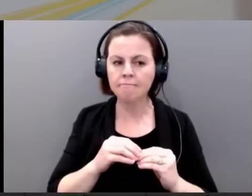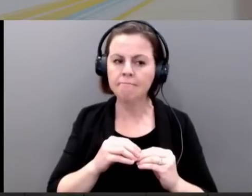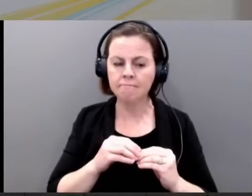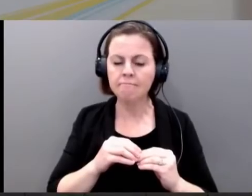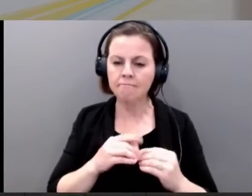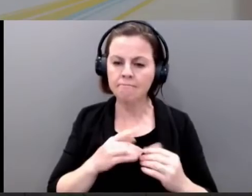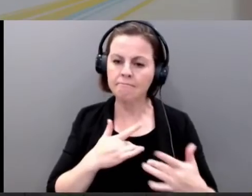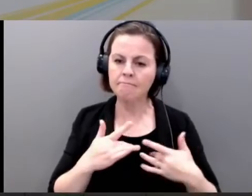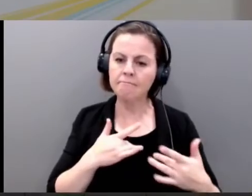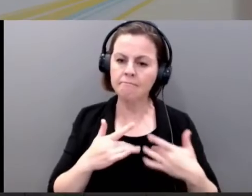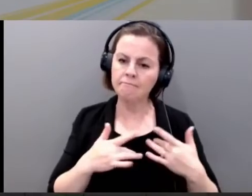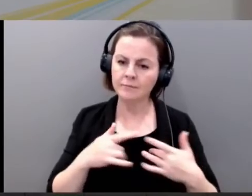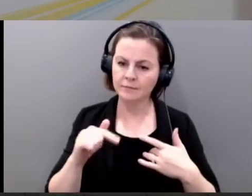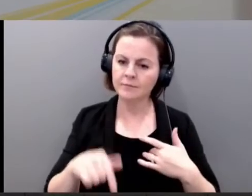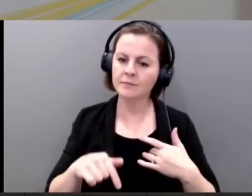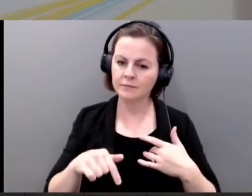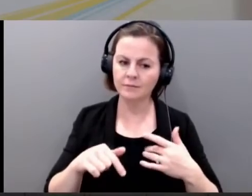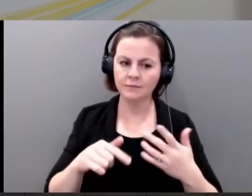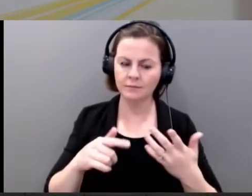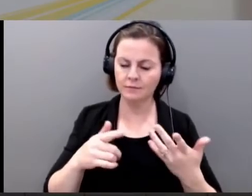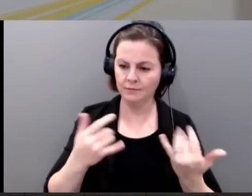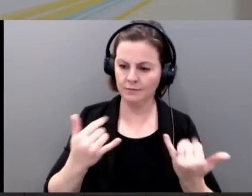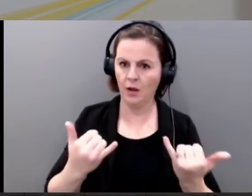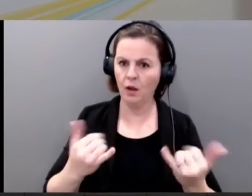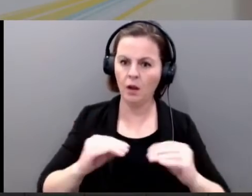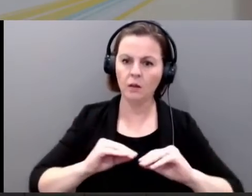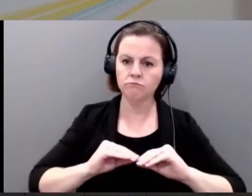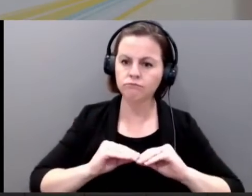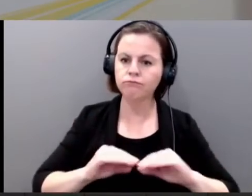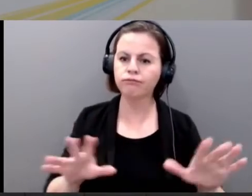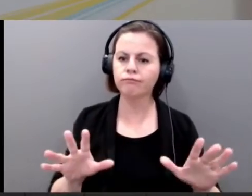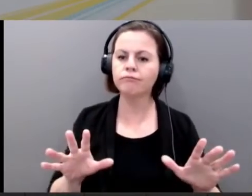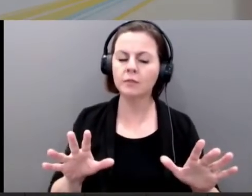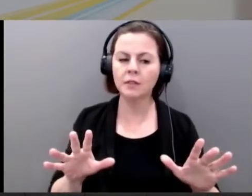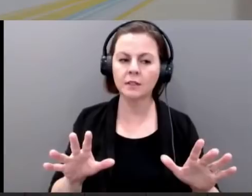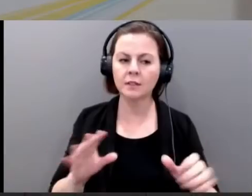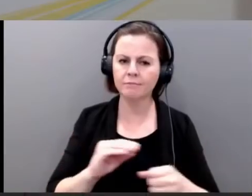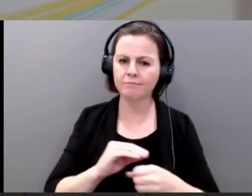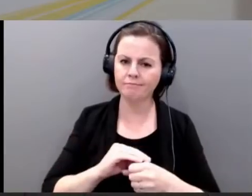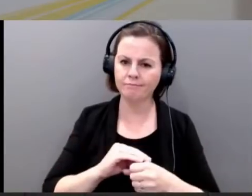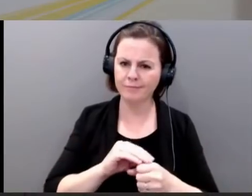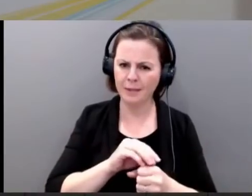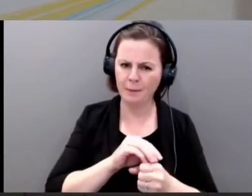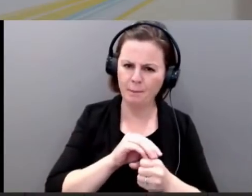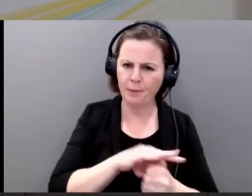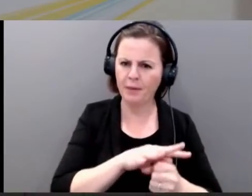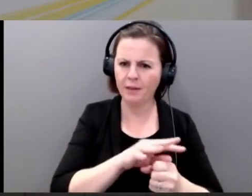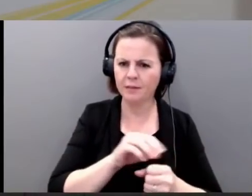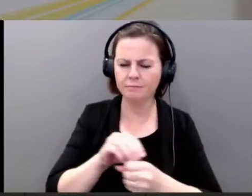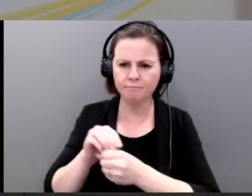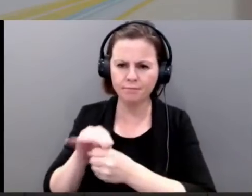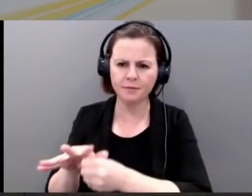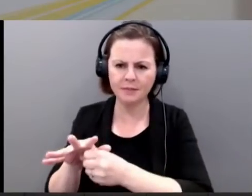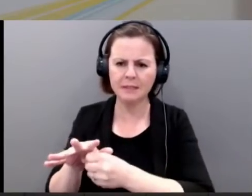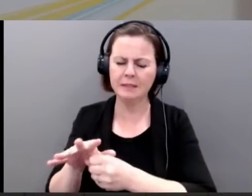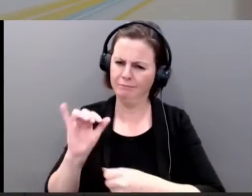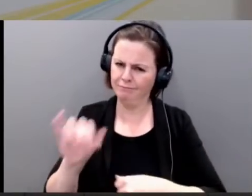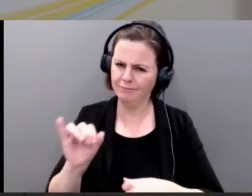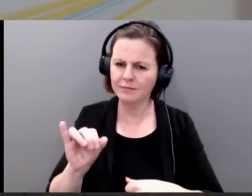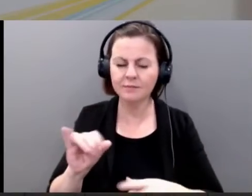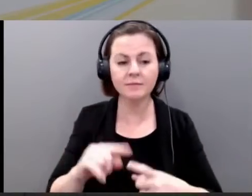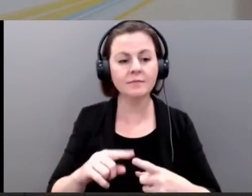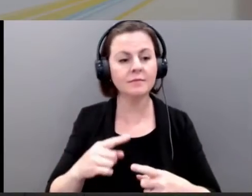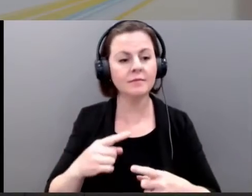Sometimes we are able to learn more in these early days as we talk to